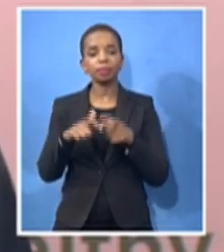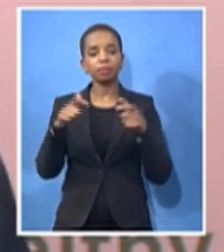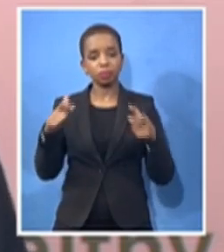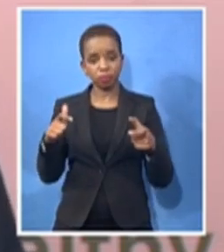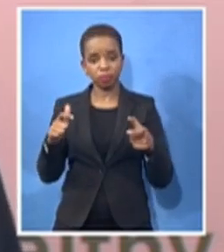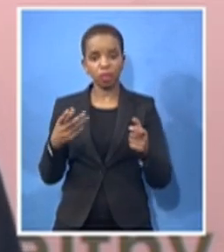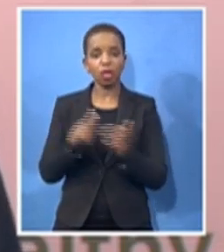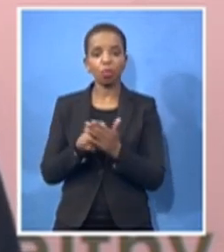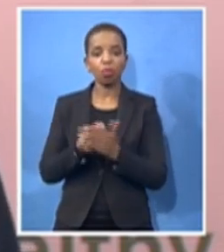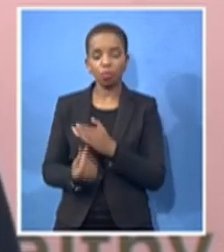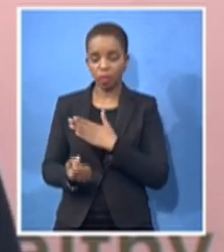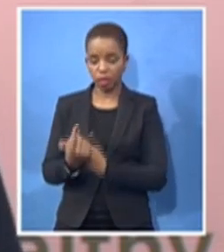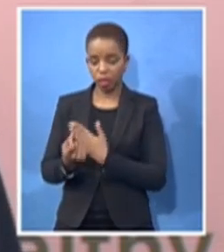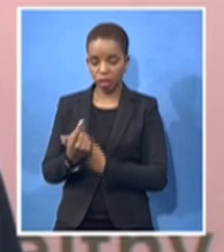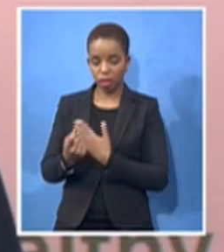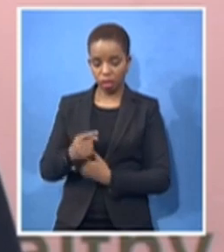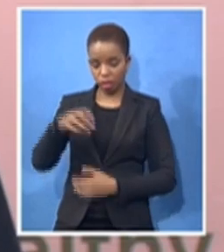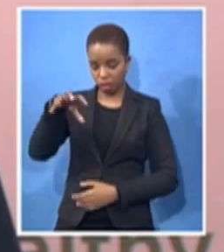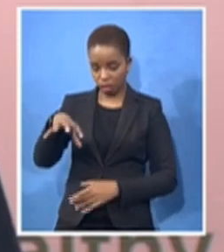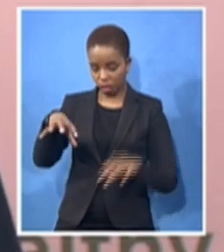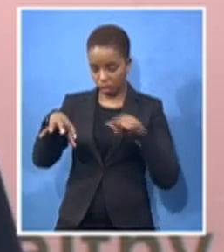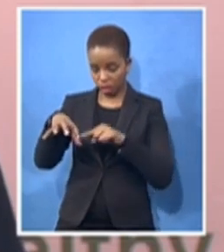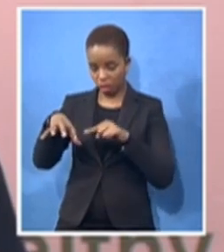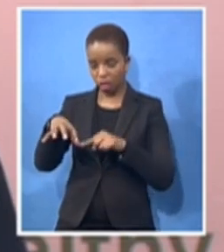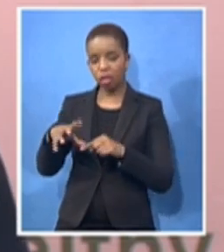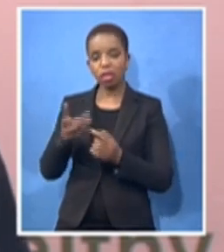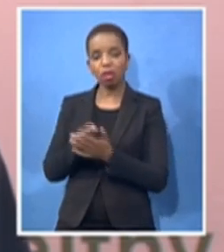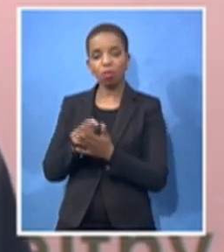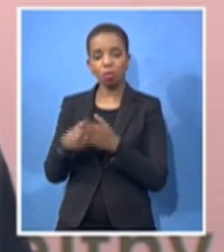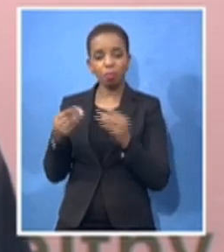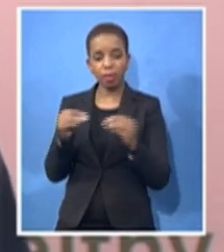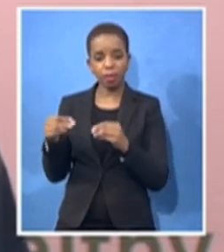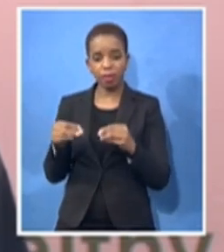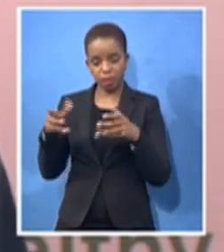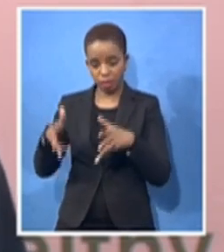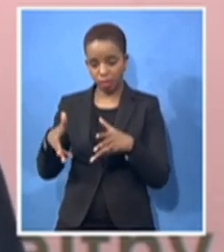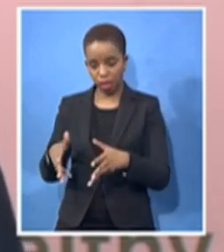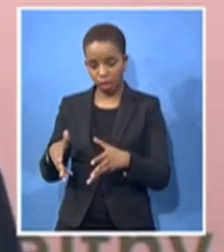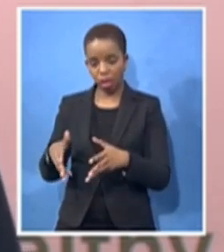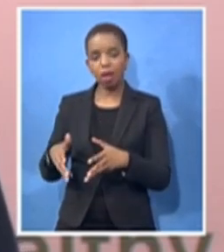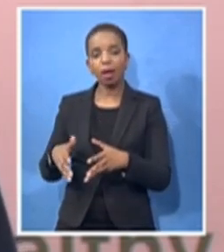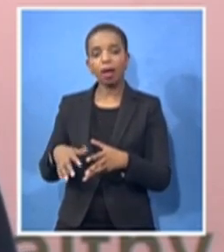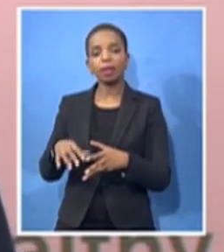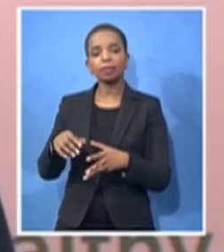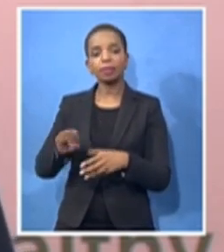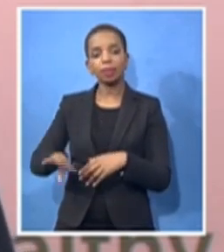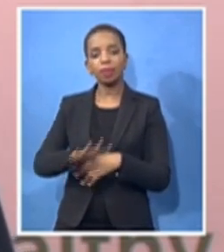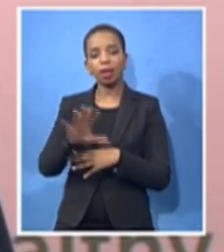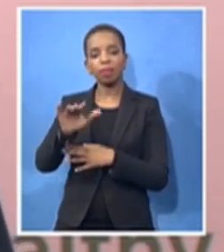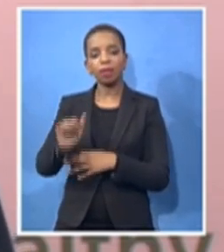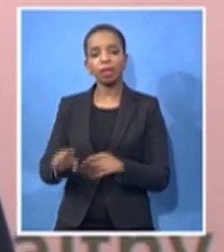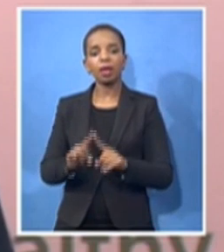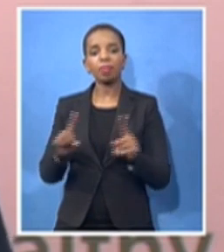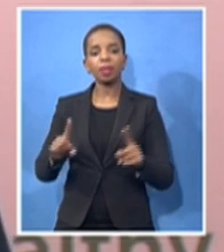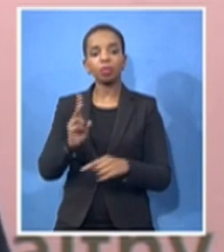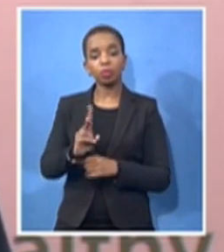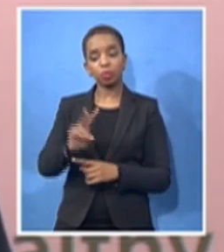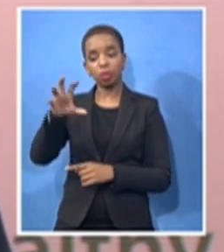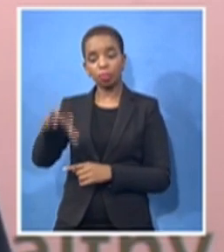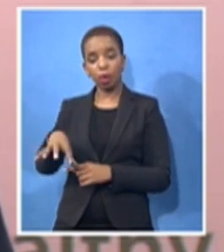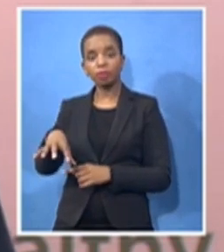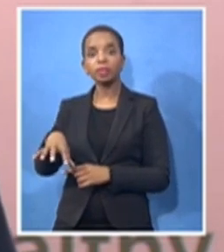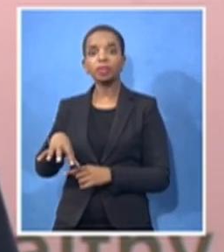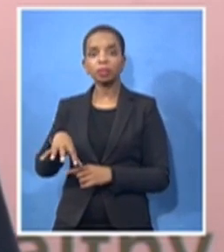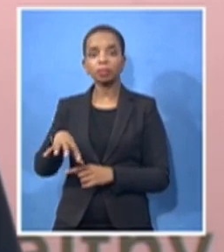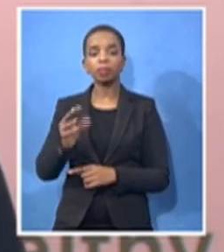economy, but also the most populated province, with 15 million people out of the